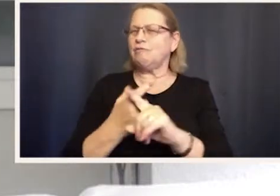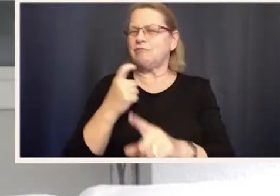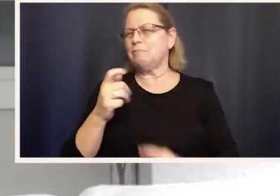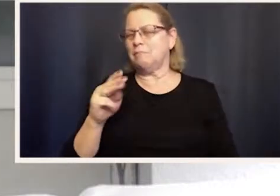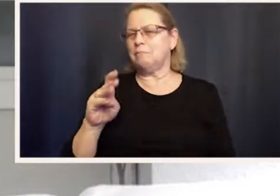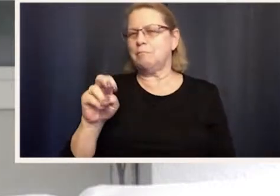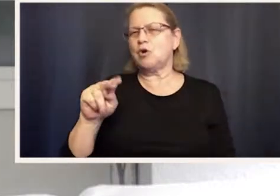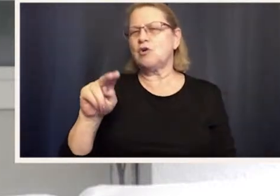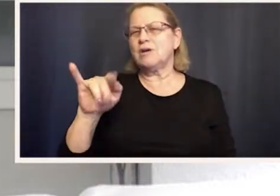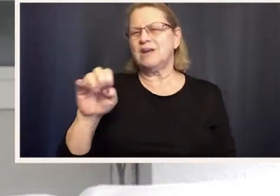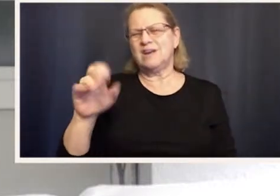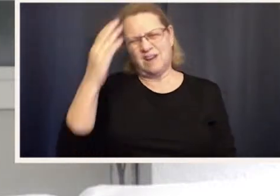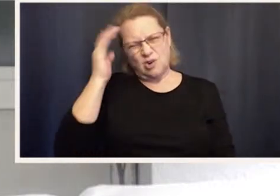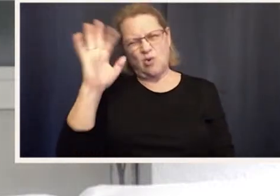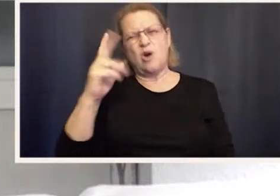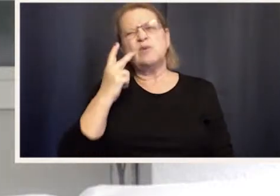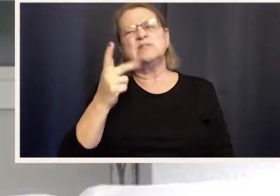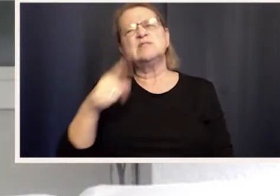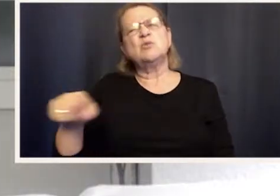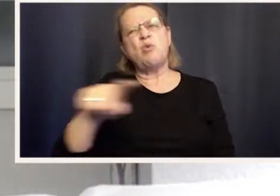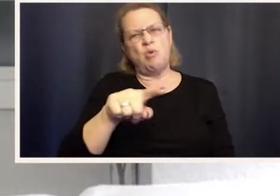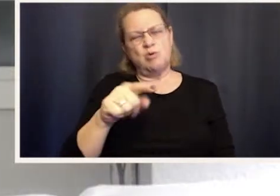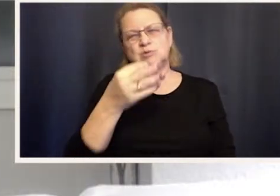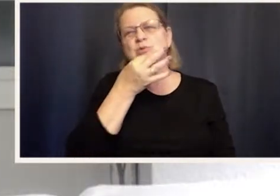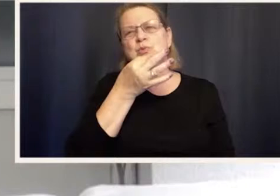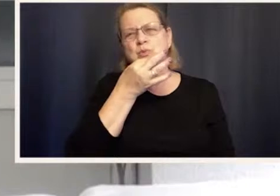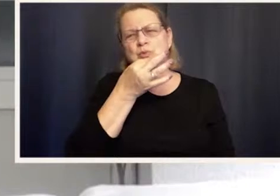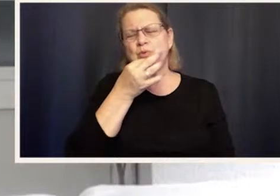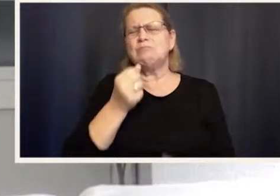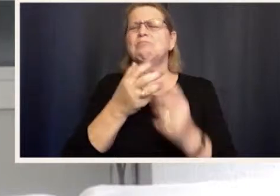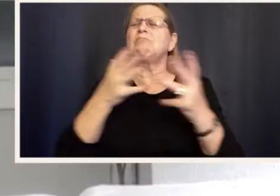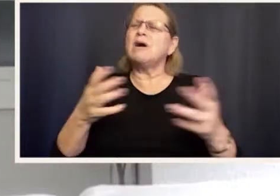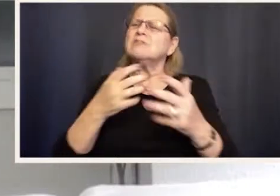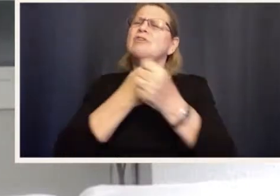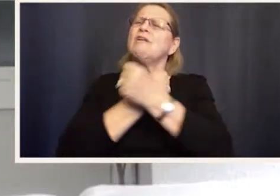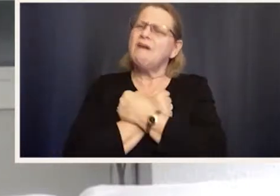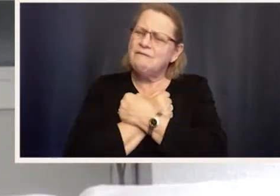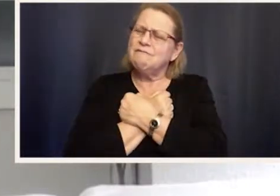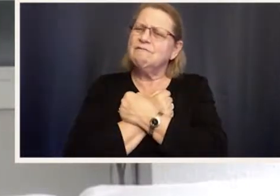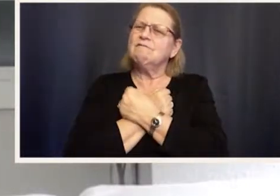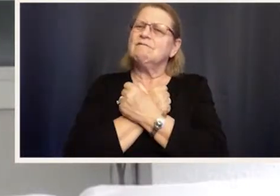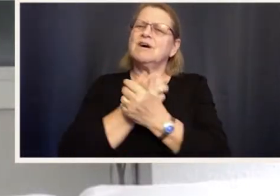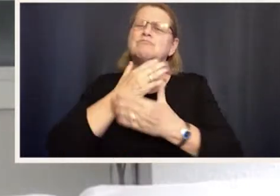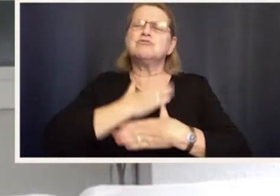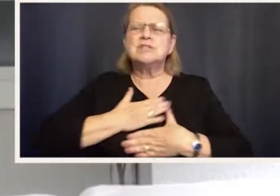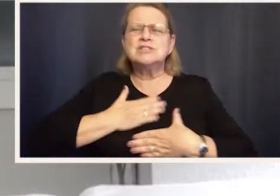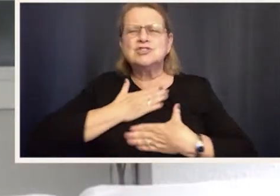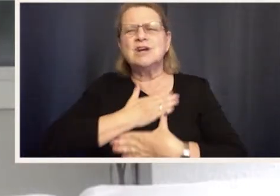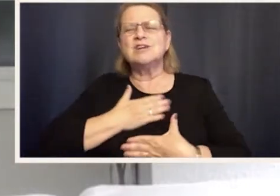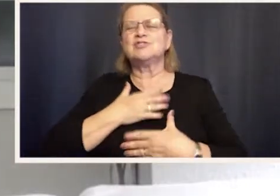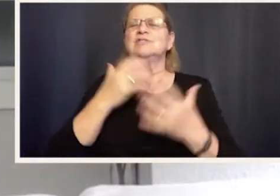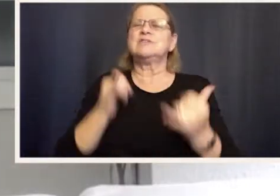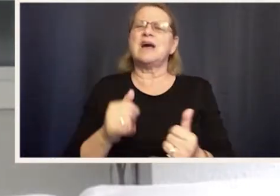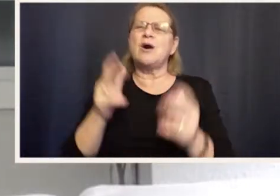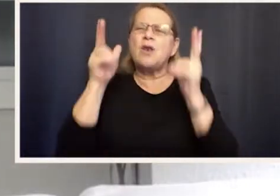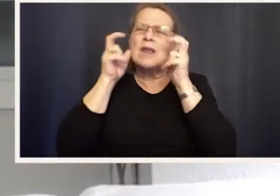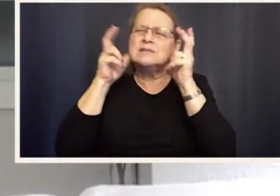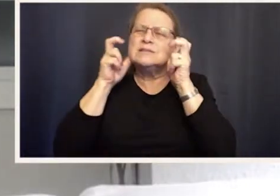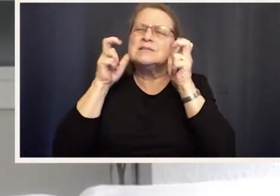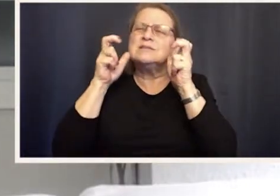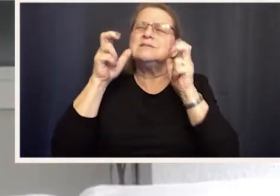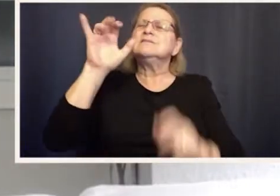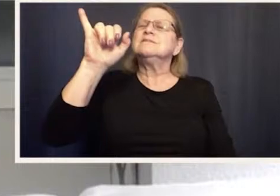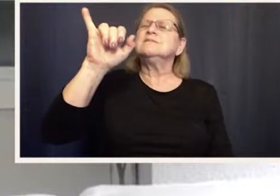you all very, very soon. I look forward to that. And with much love and appreciation, let's listen